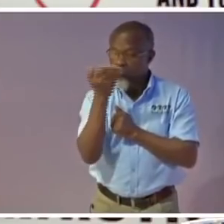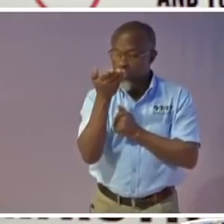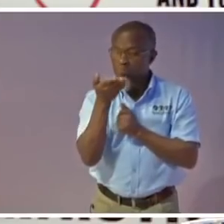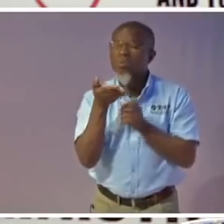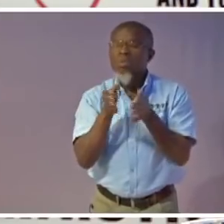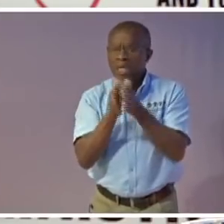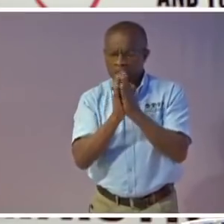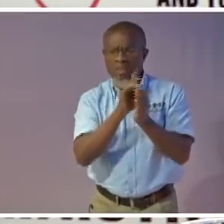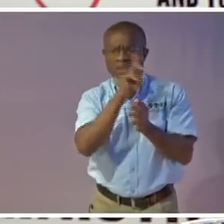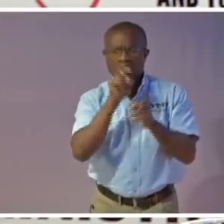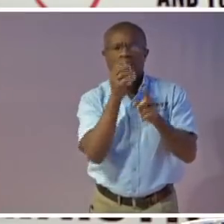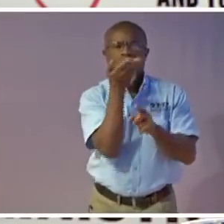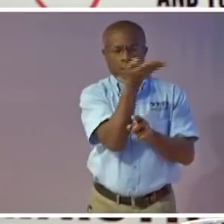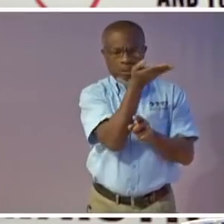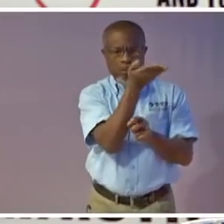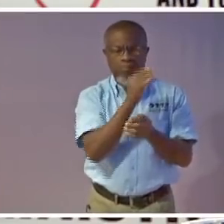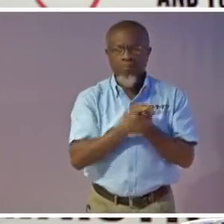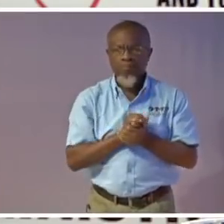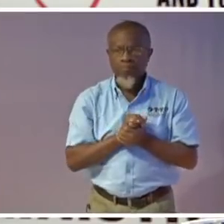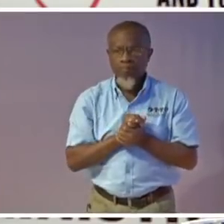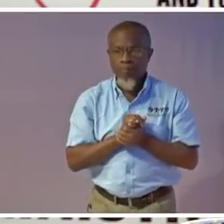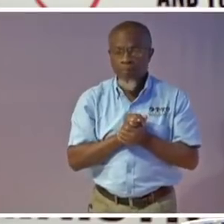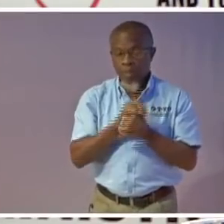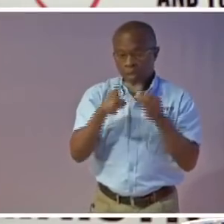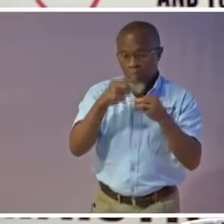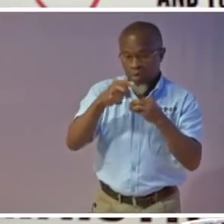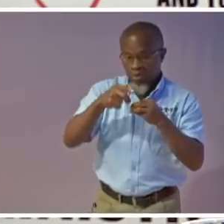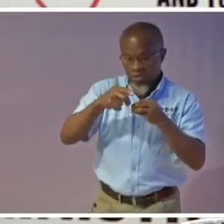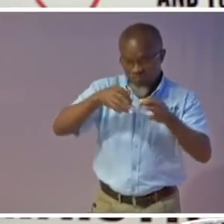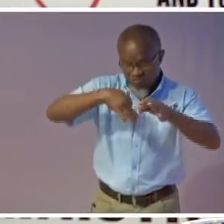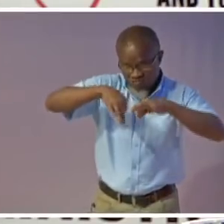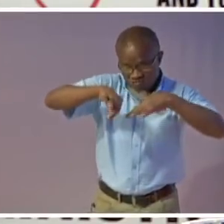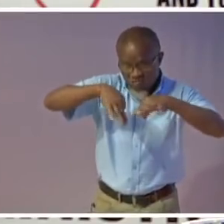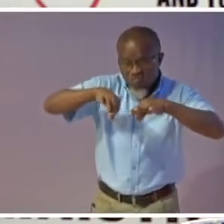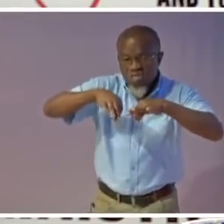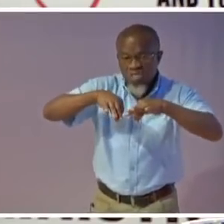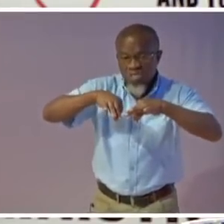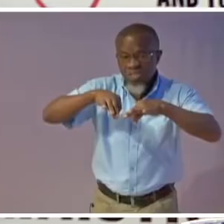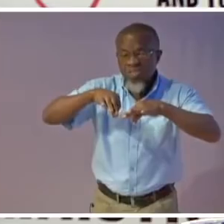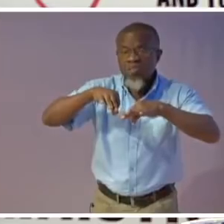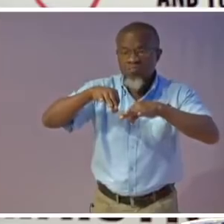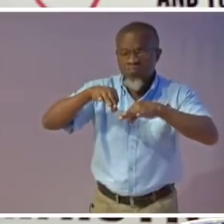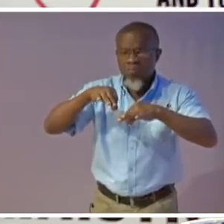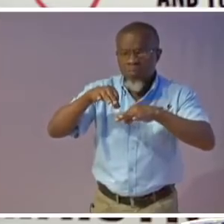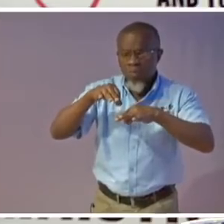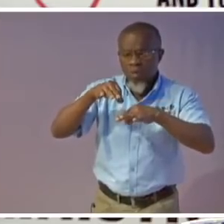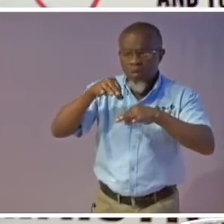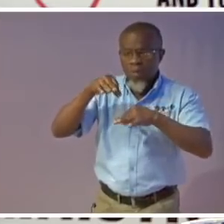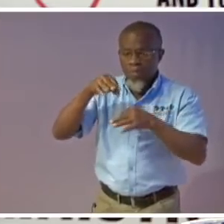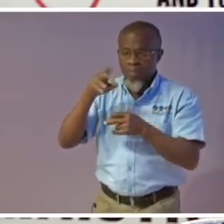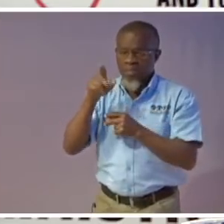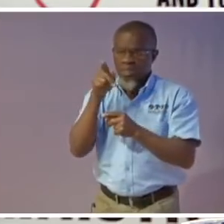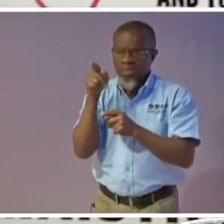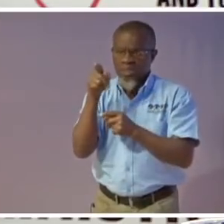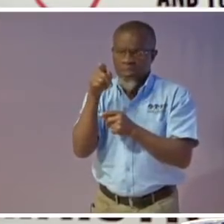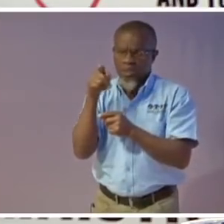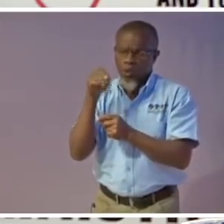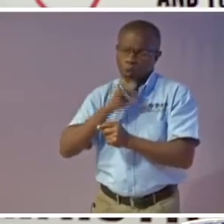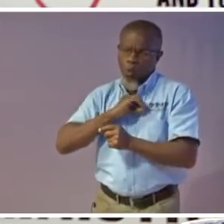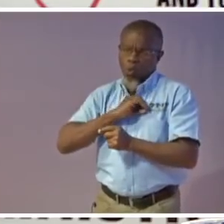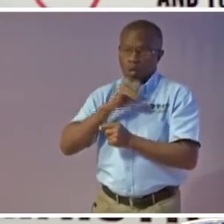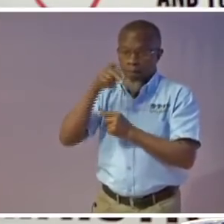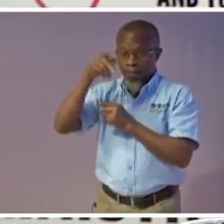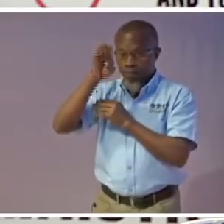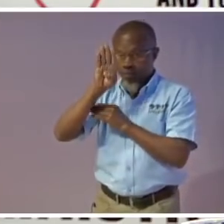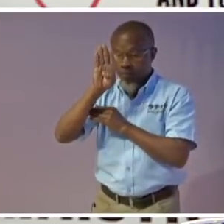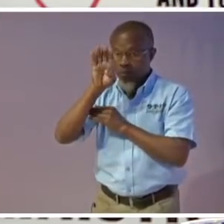capacity, Mr. Keith Belgrove spoke to that issue. That is a private sector issue. And if I